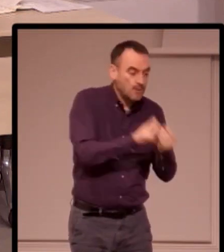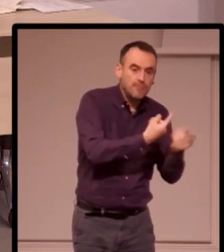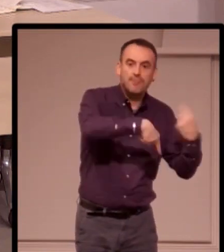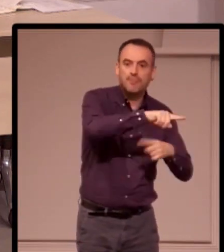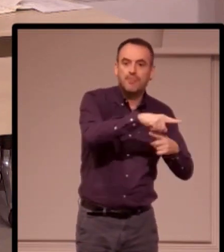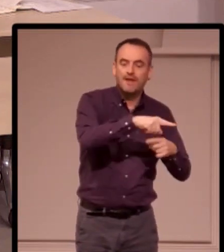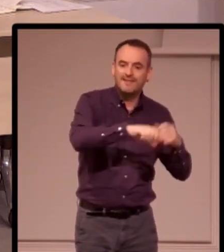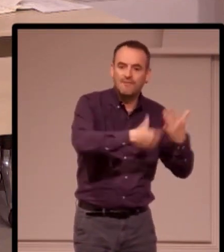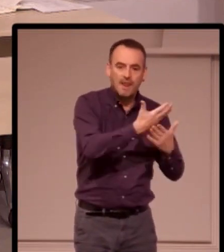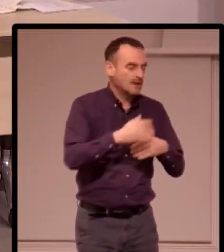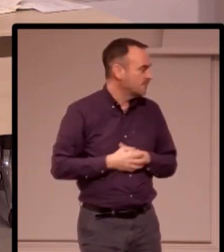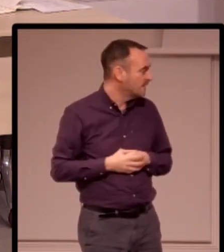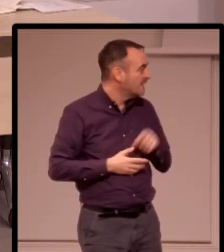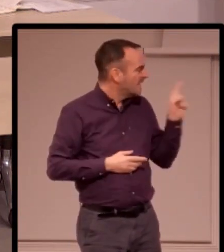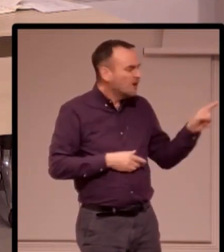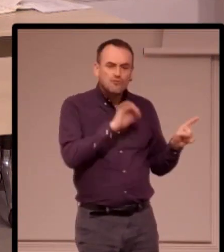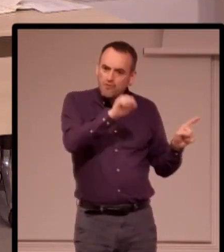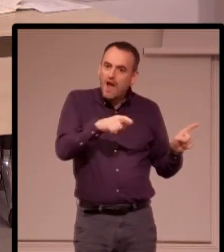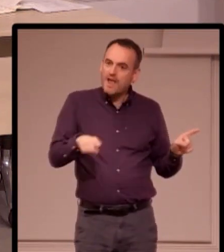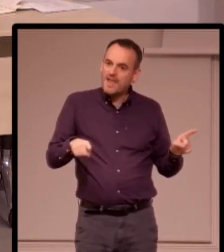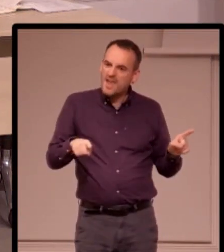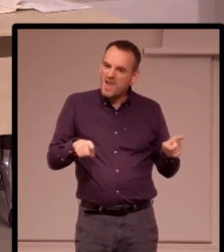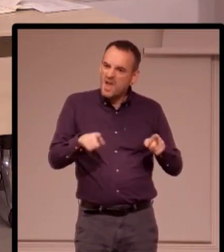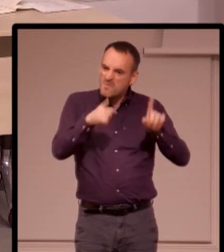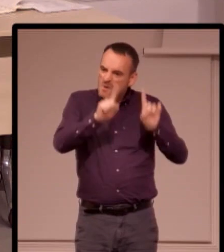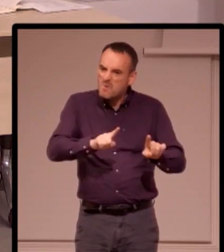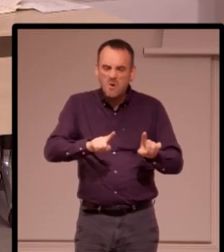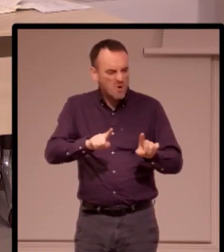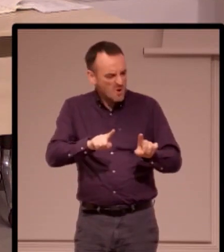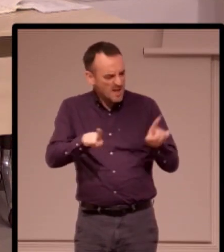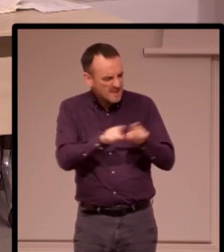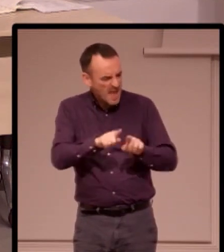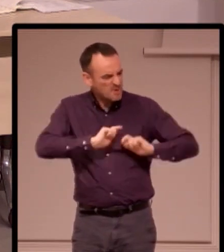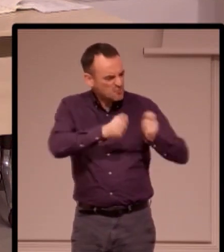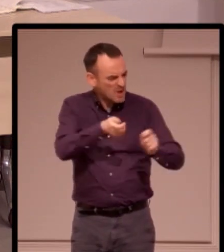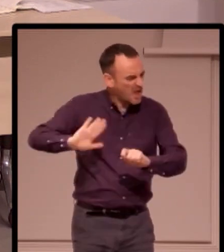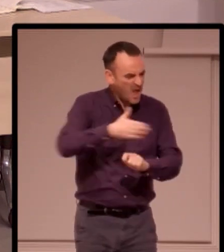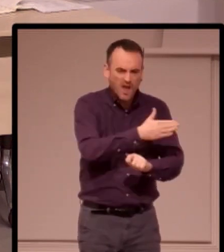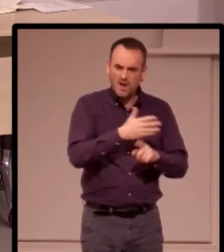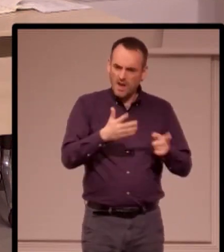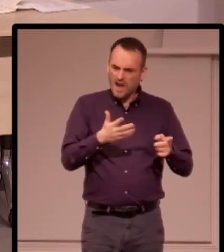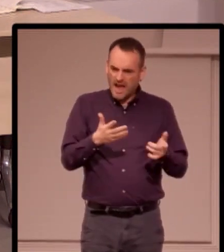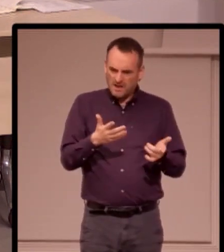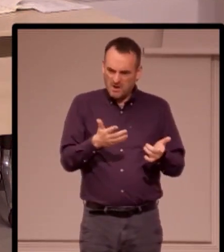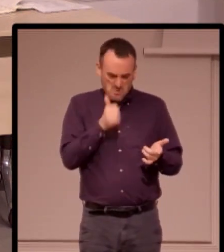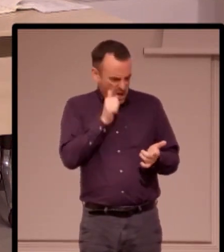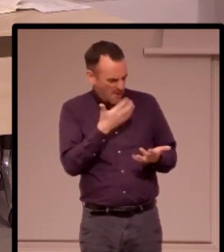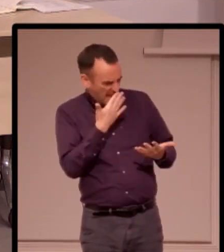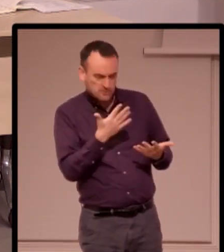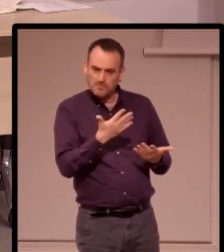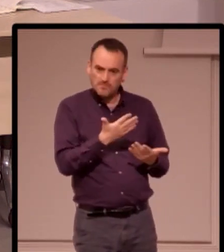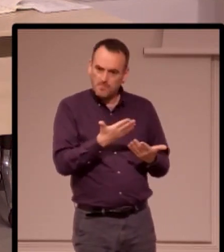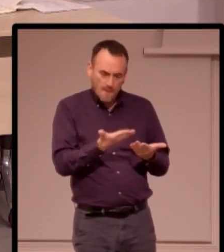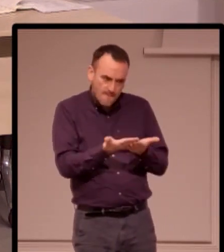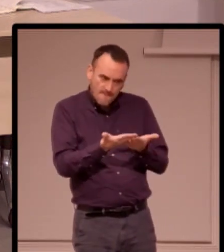just put a broad brush across people, and just because they're a certain age doesn't make everyone the same, does it? Okay, anything else anyone